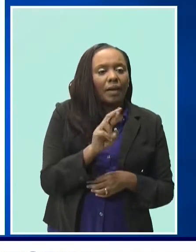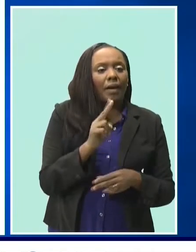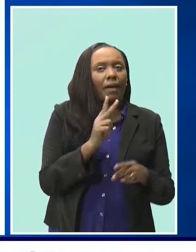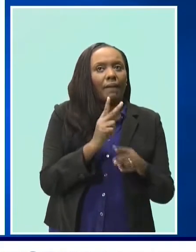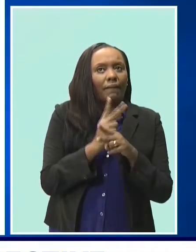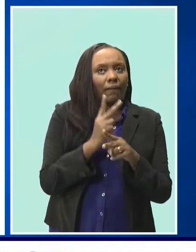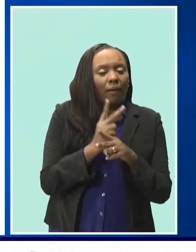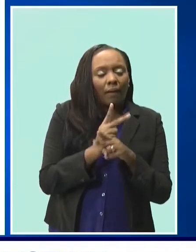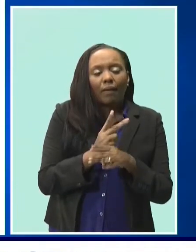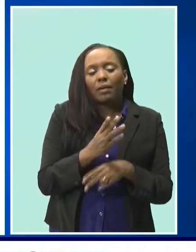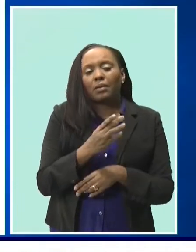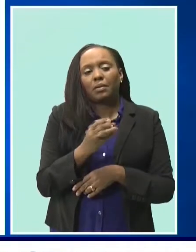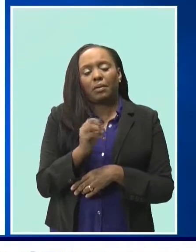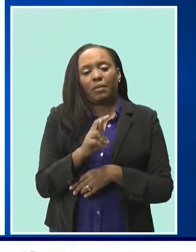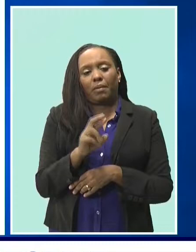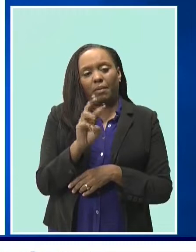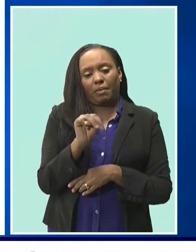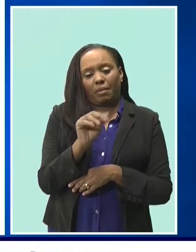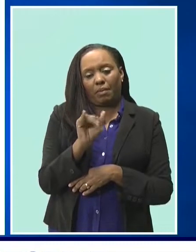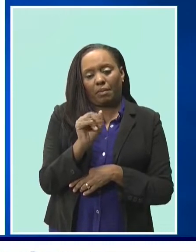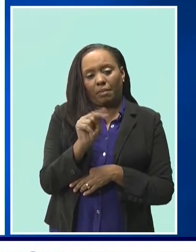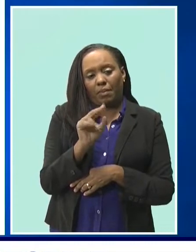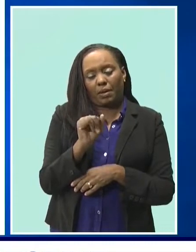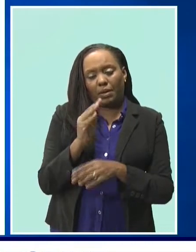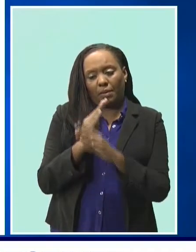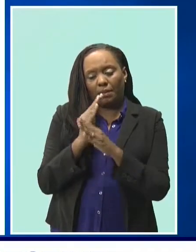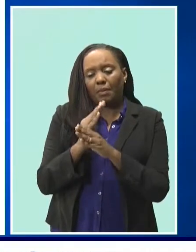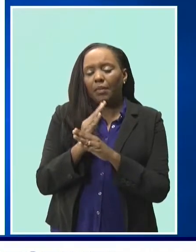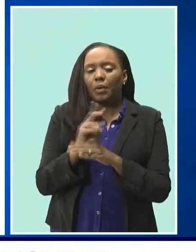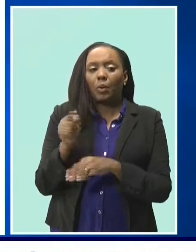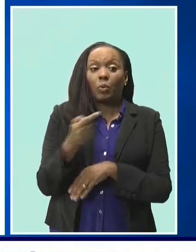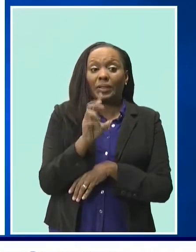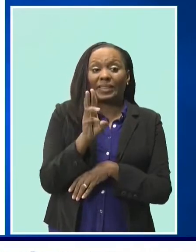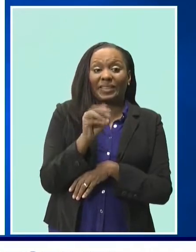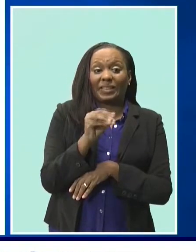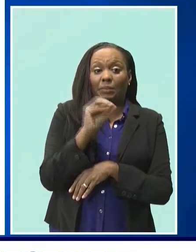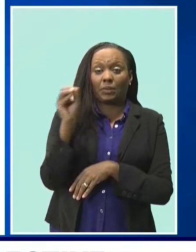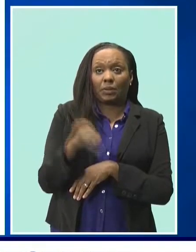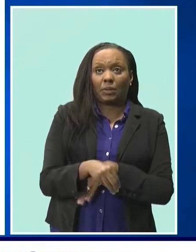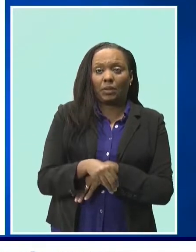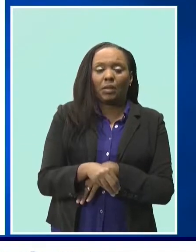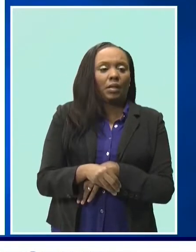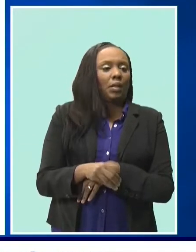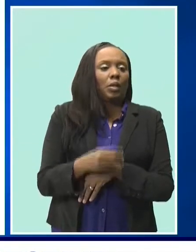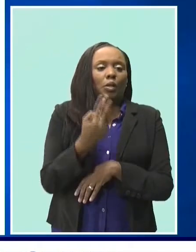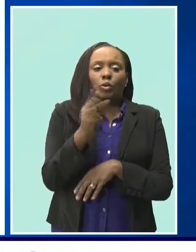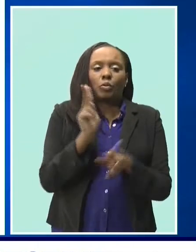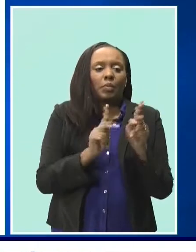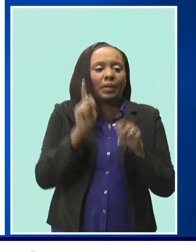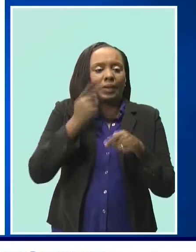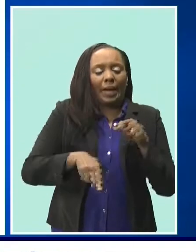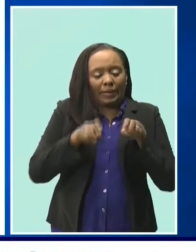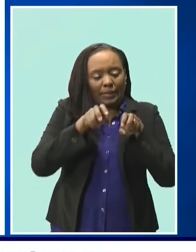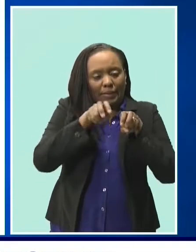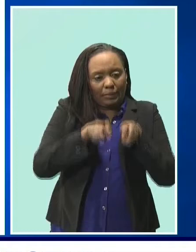carrying 60% of their seating capacity, and no two passengers shall be allowed to sit side by side. Drivers,